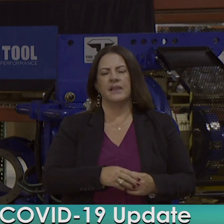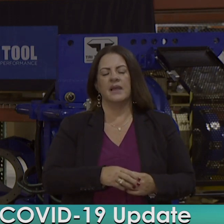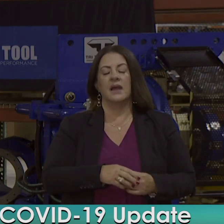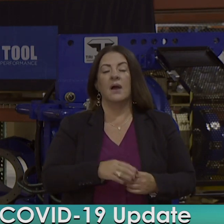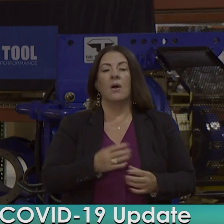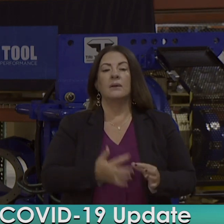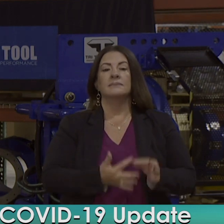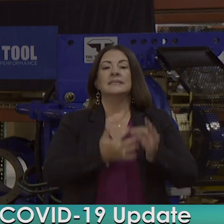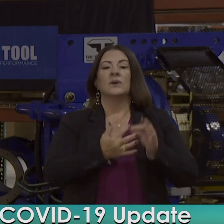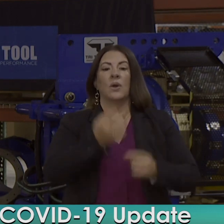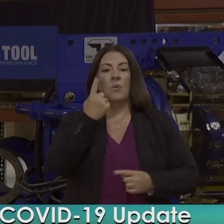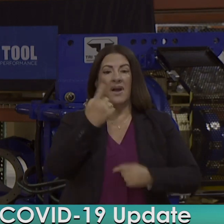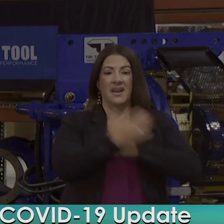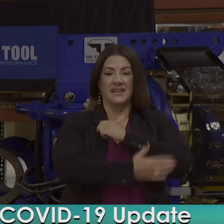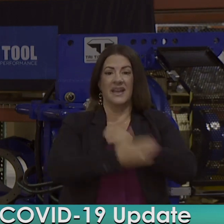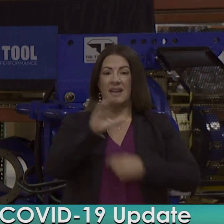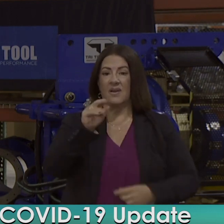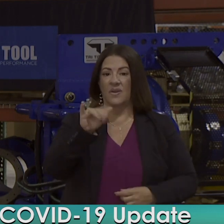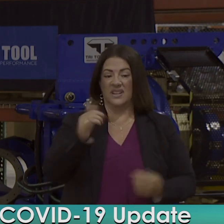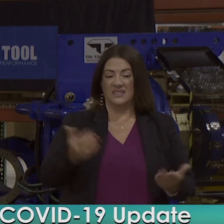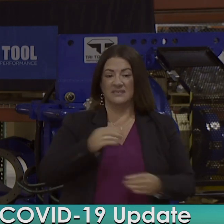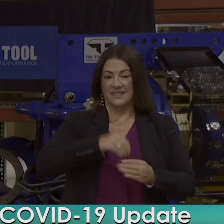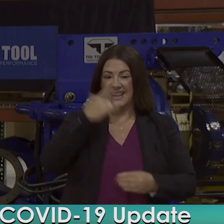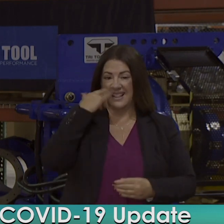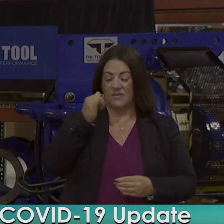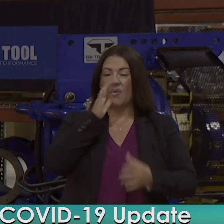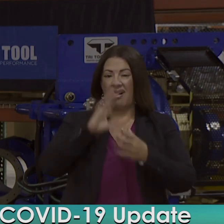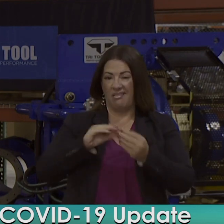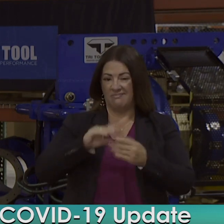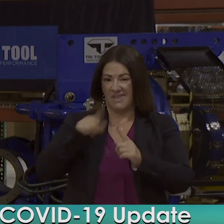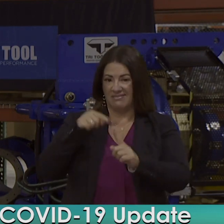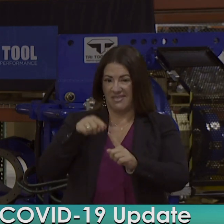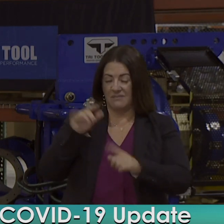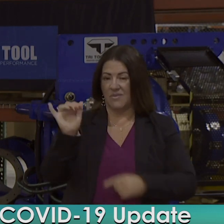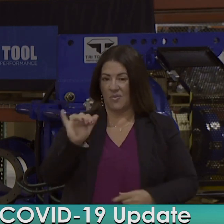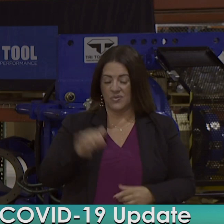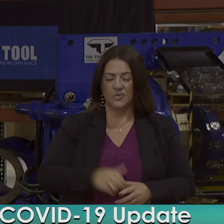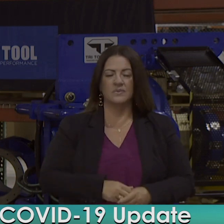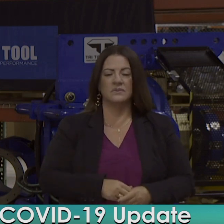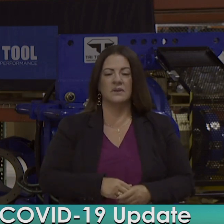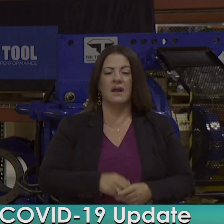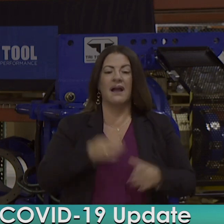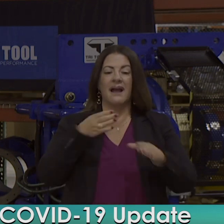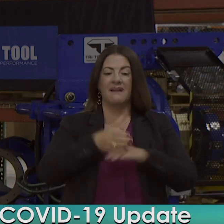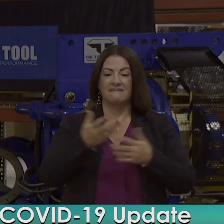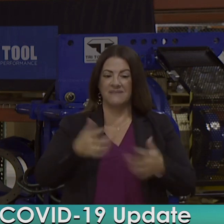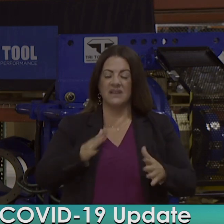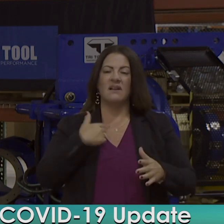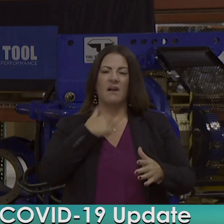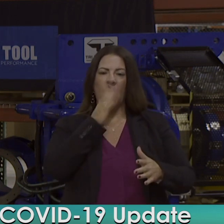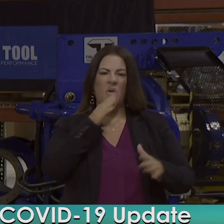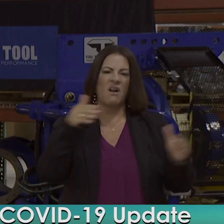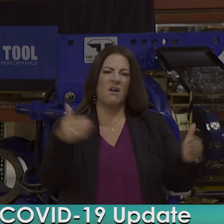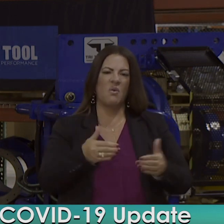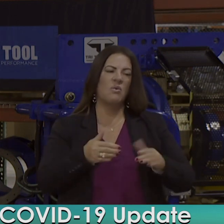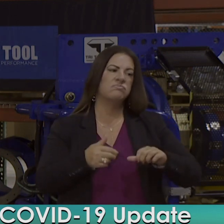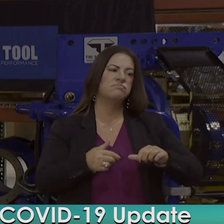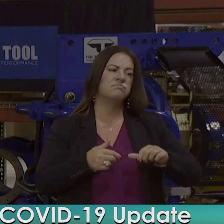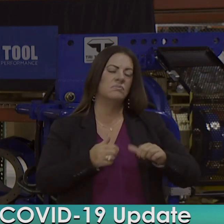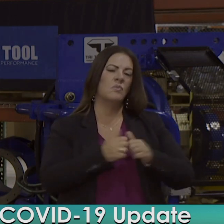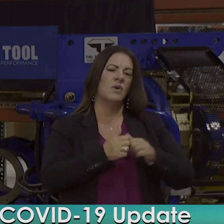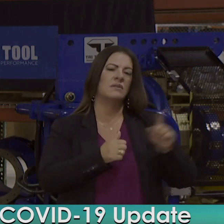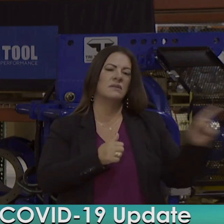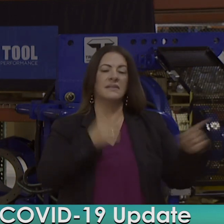particular county here in the state of California, and then we will introduce this formal partnership with